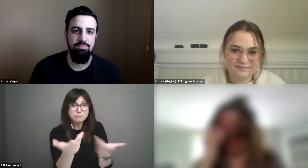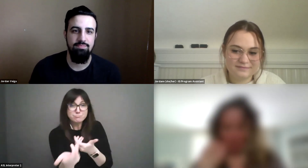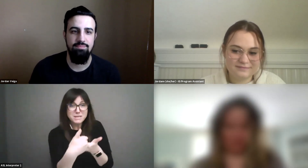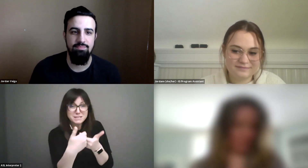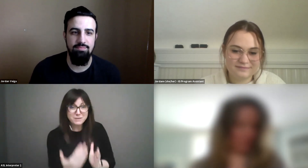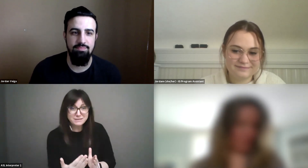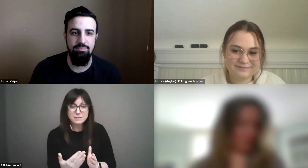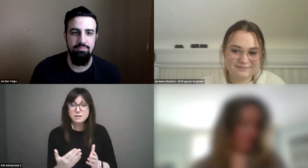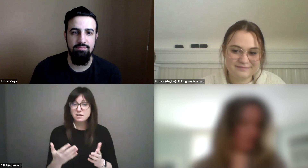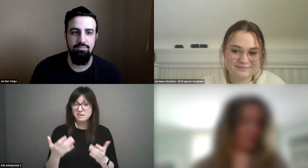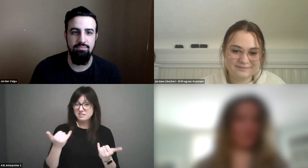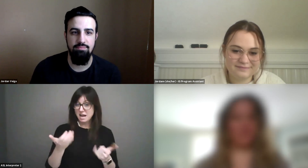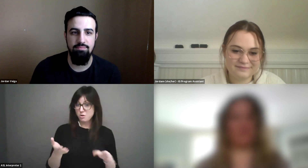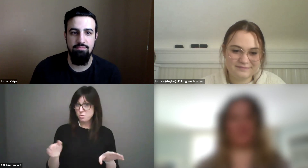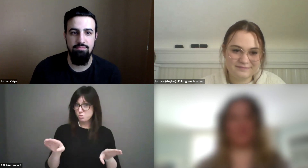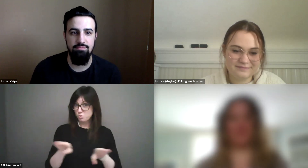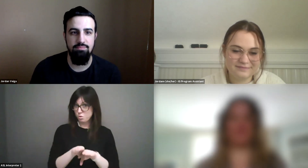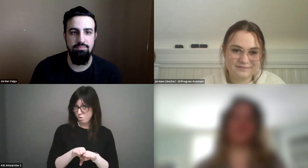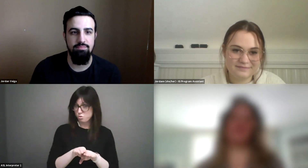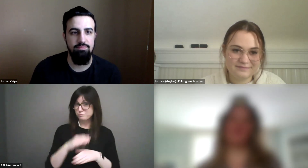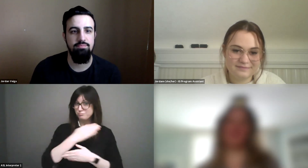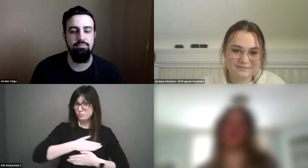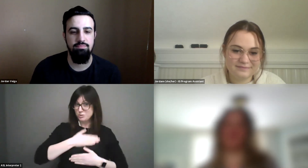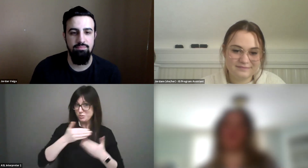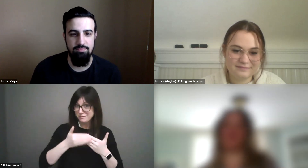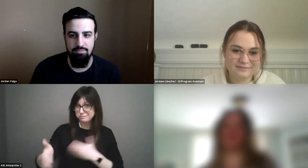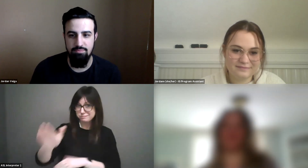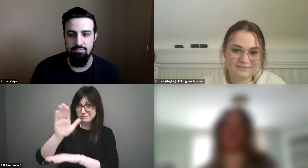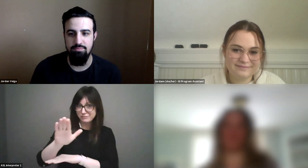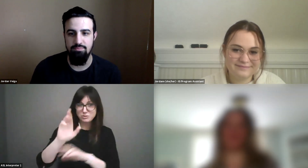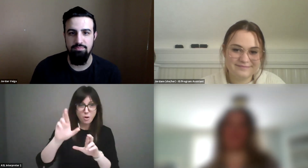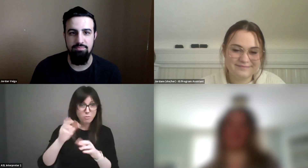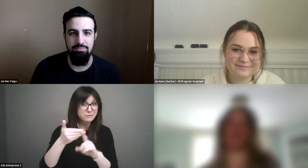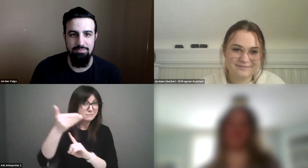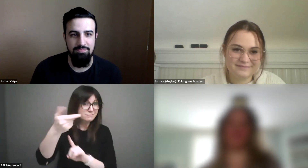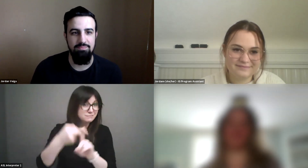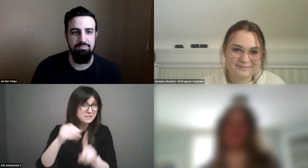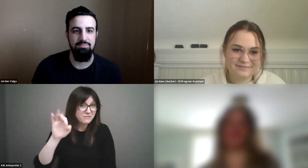wish everybody a really happy afternoon and hope that everyone can join us again in February.